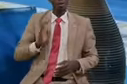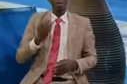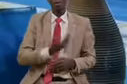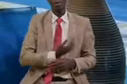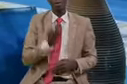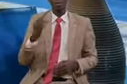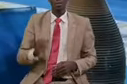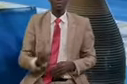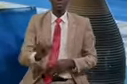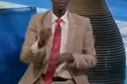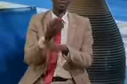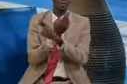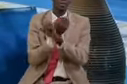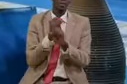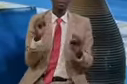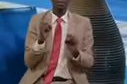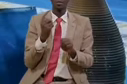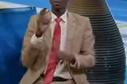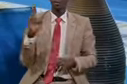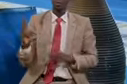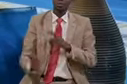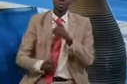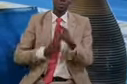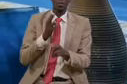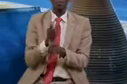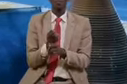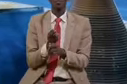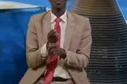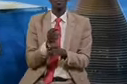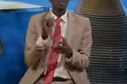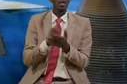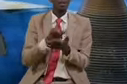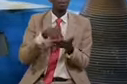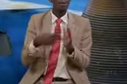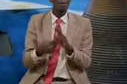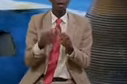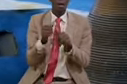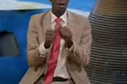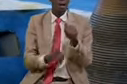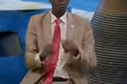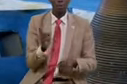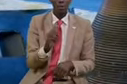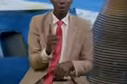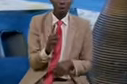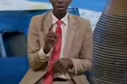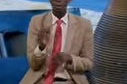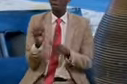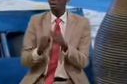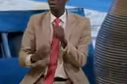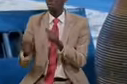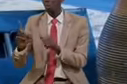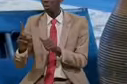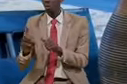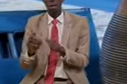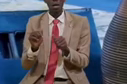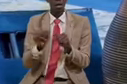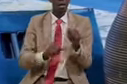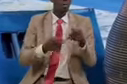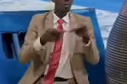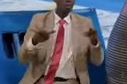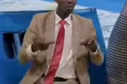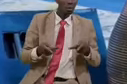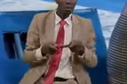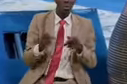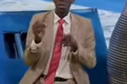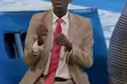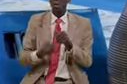redemption. Universal, universal. That means everywhere, everywhere, every place, every